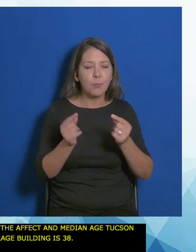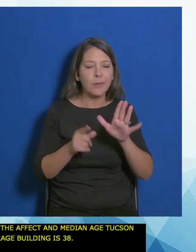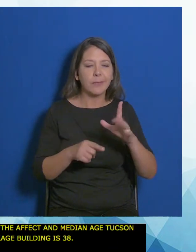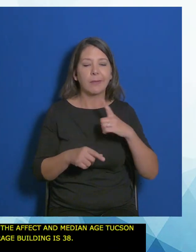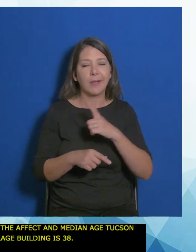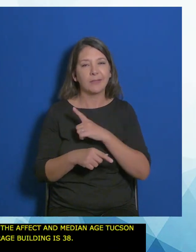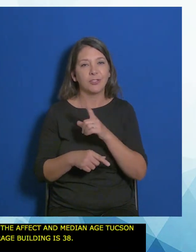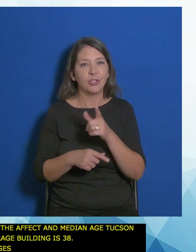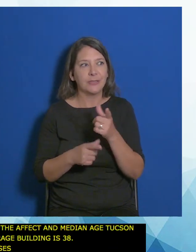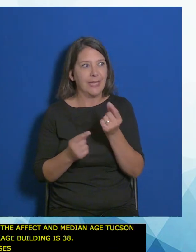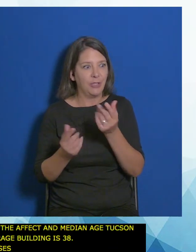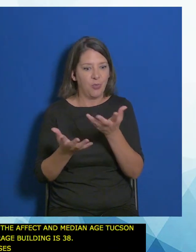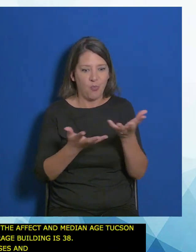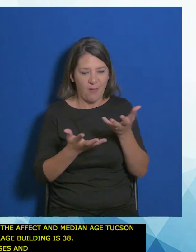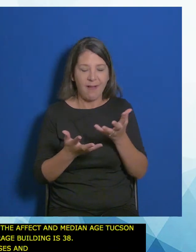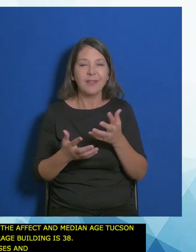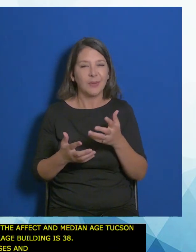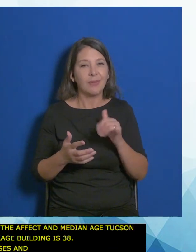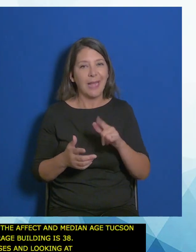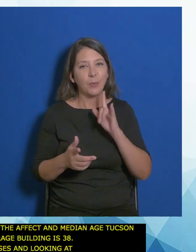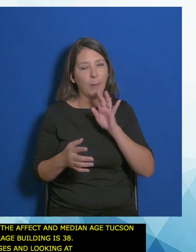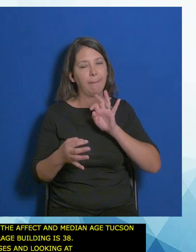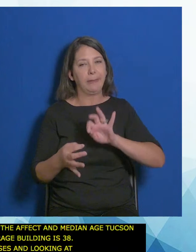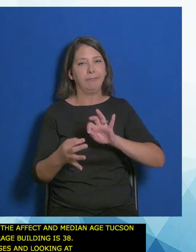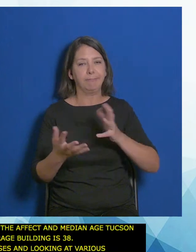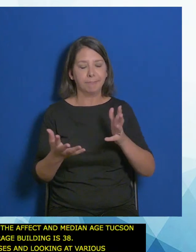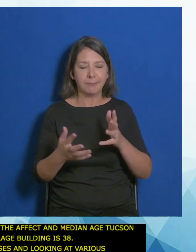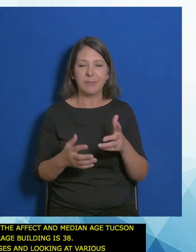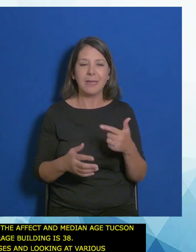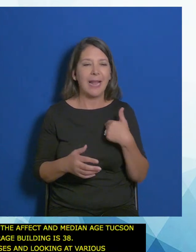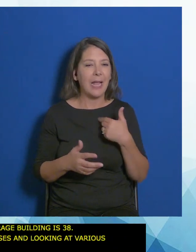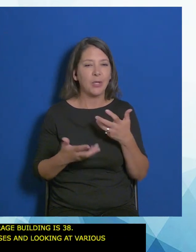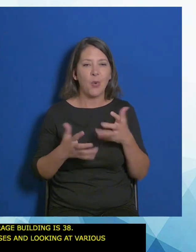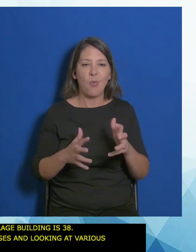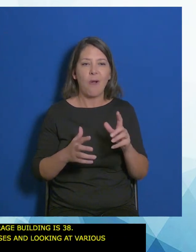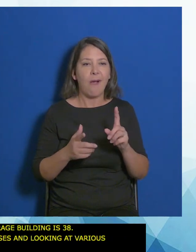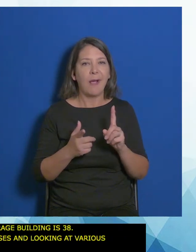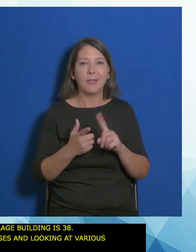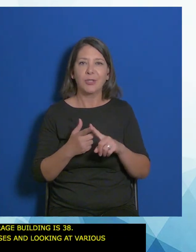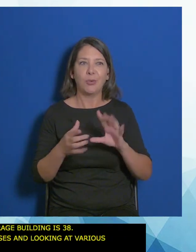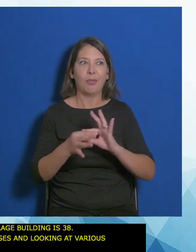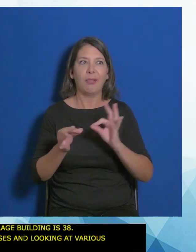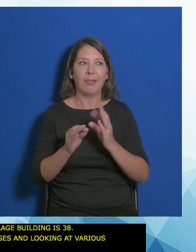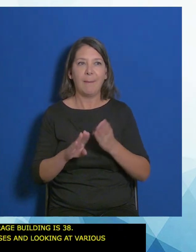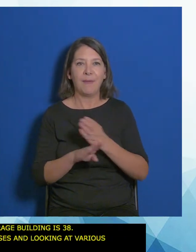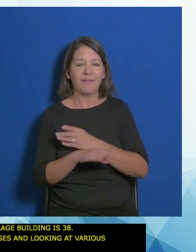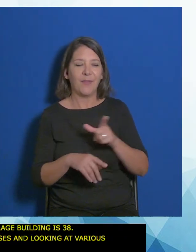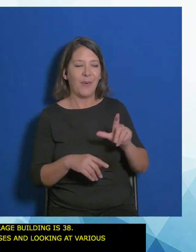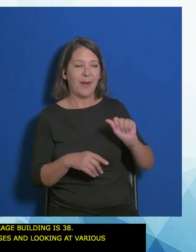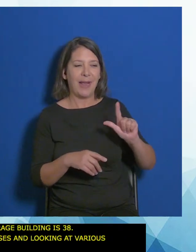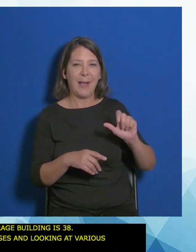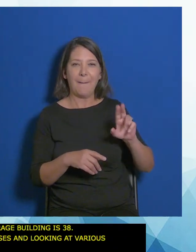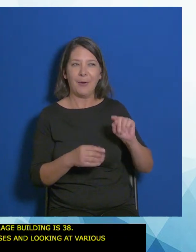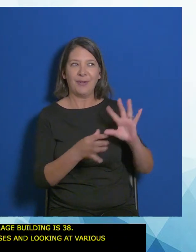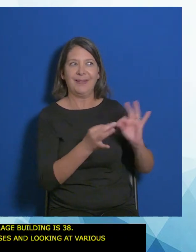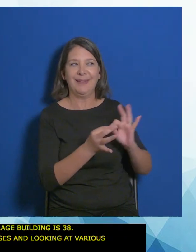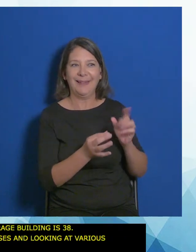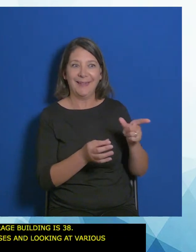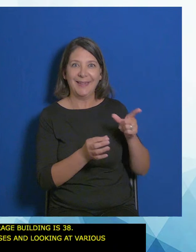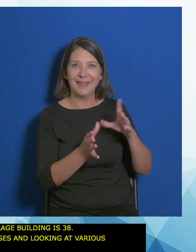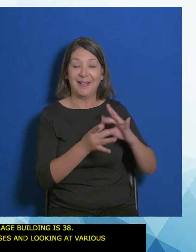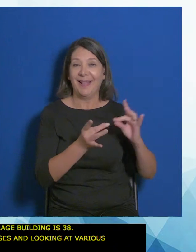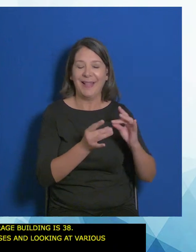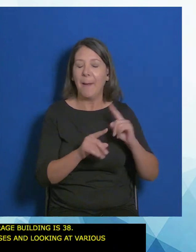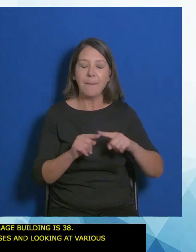resources. I don't want to steal the thunder from Albert, but just wanted to at least provide that